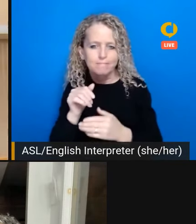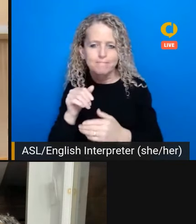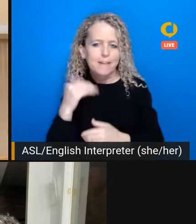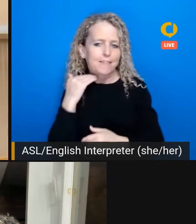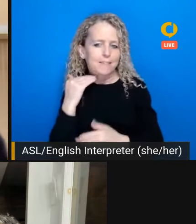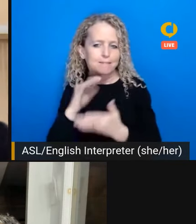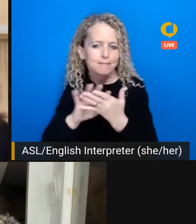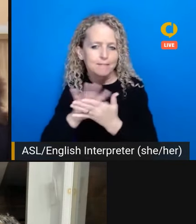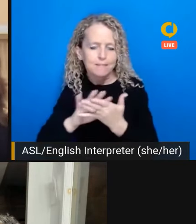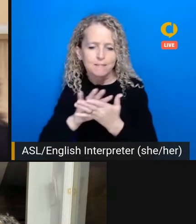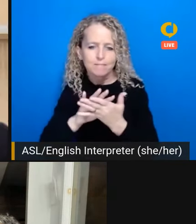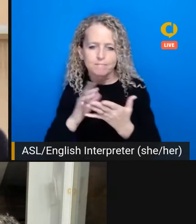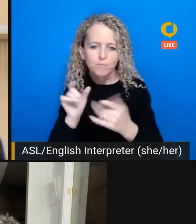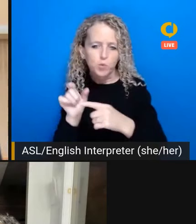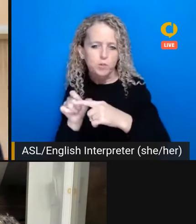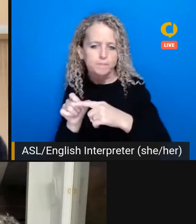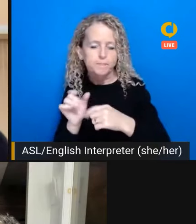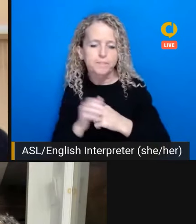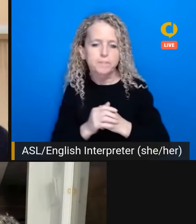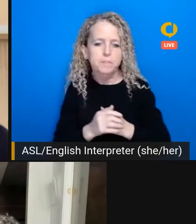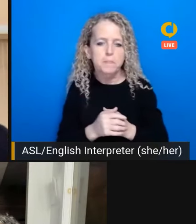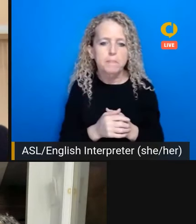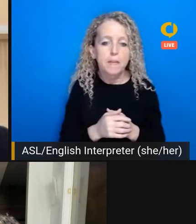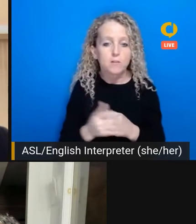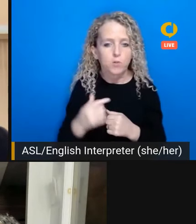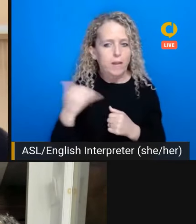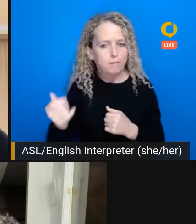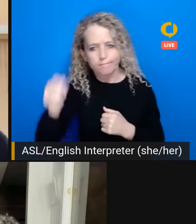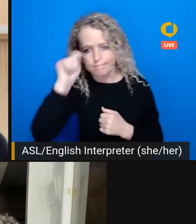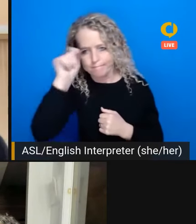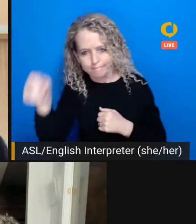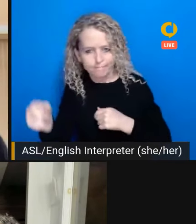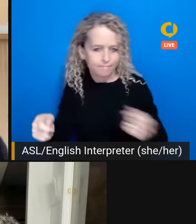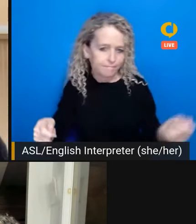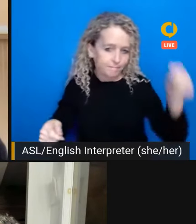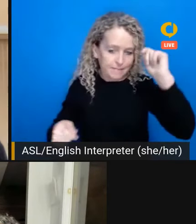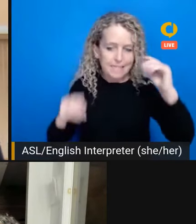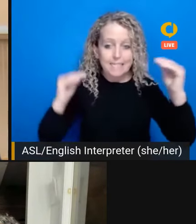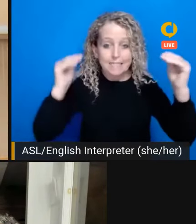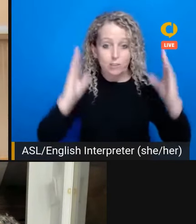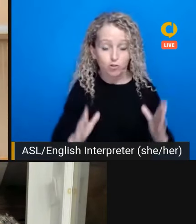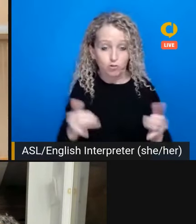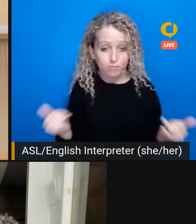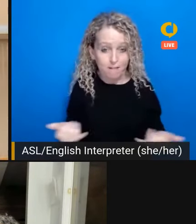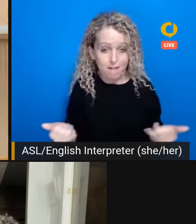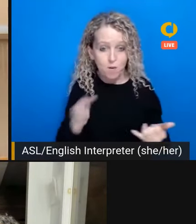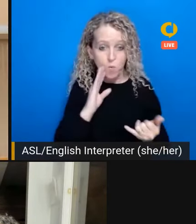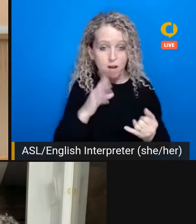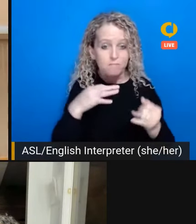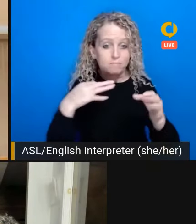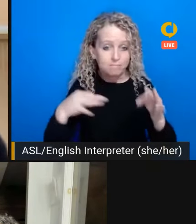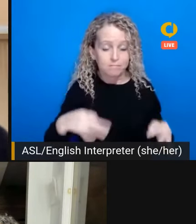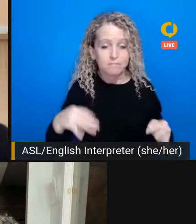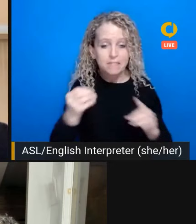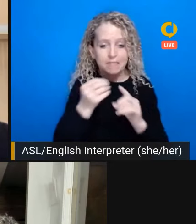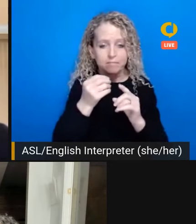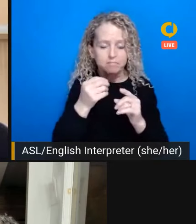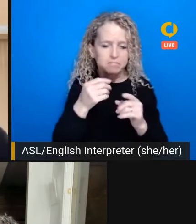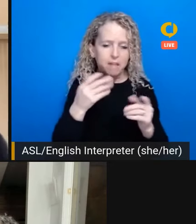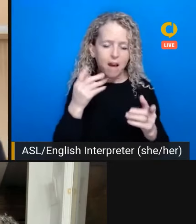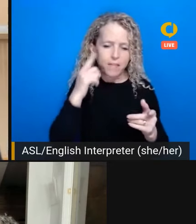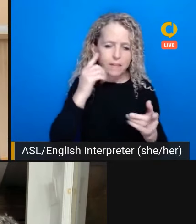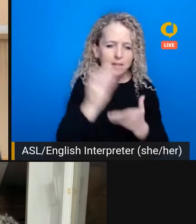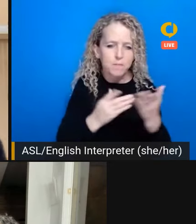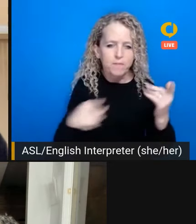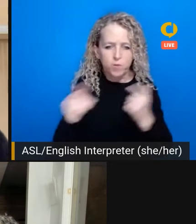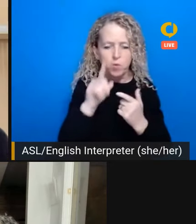teach computer networks, I talk about cybersecurity and denial of service attack. Most of you probably heard, but there's a very